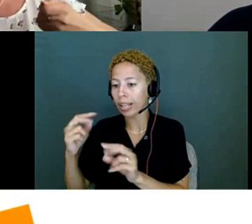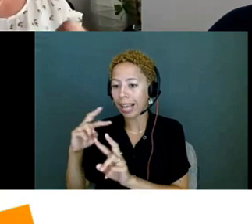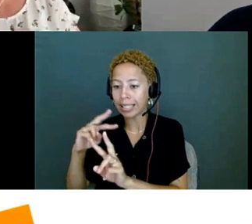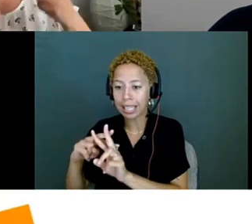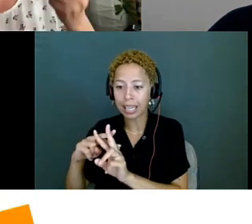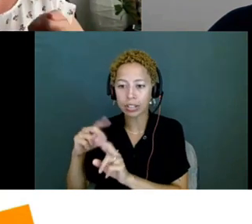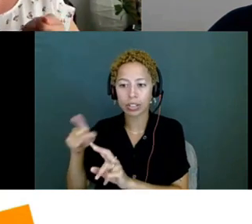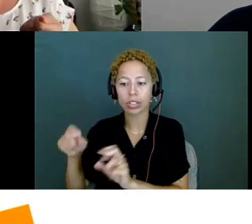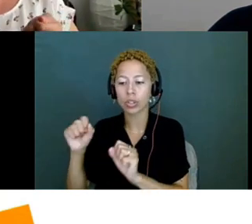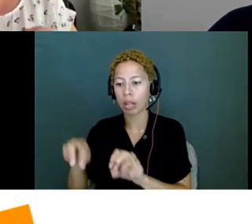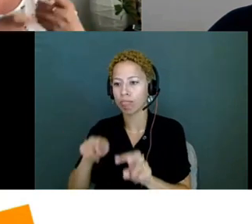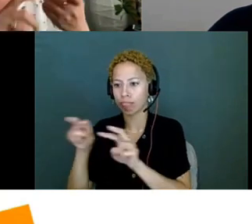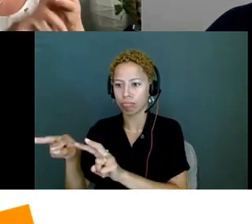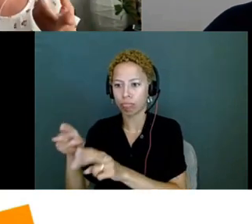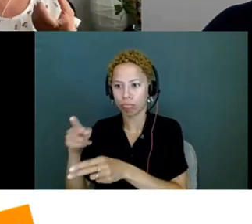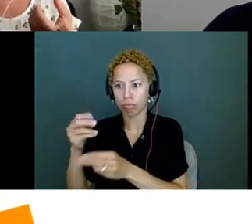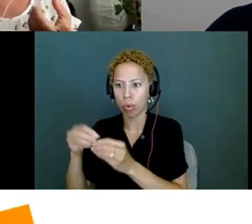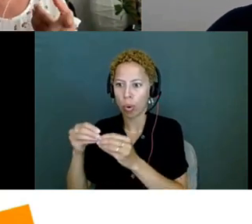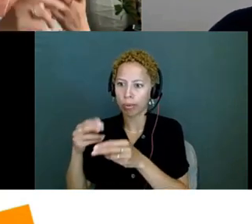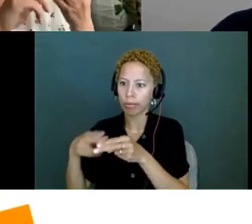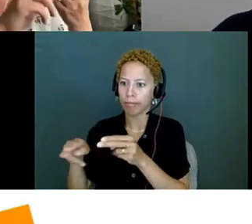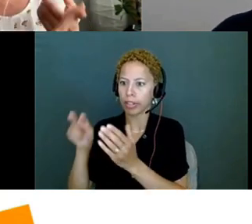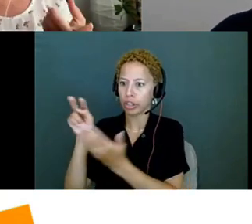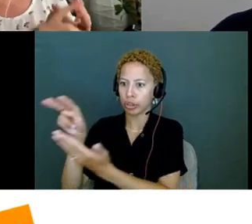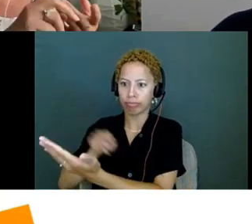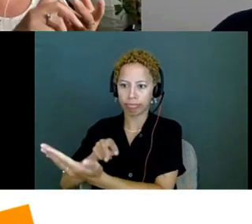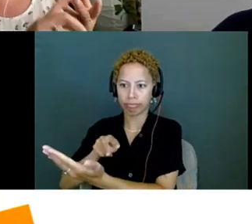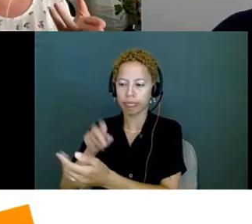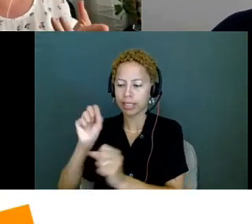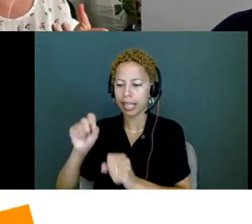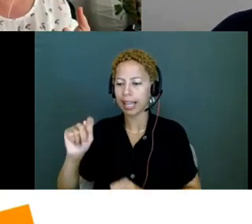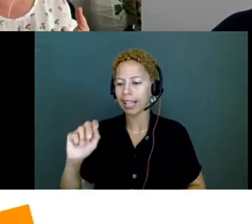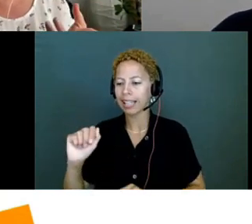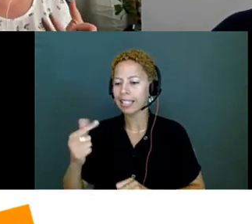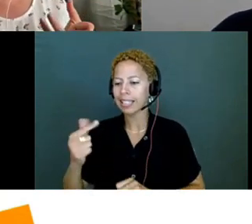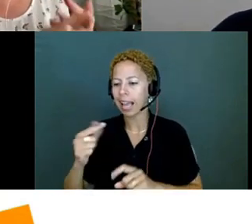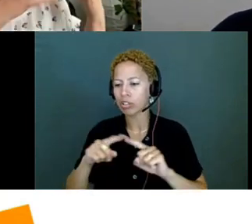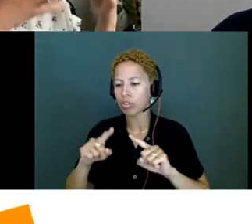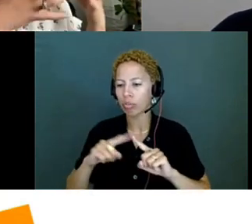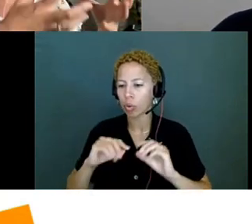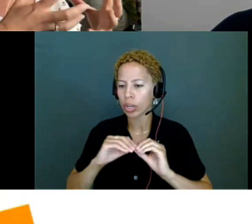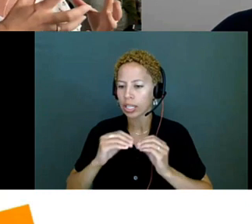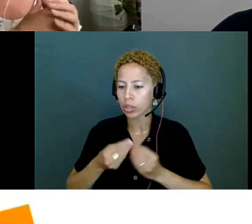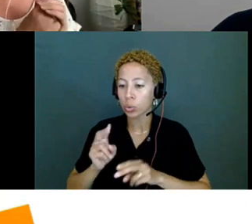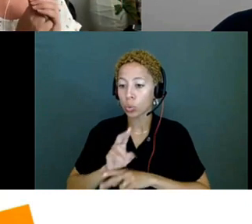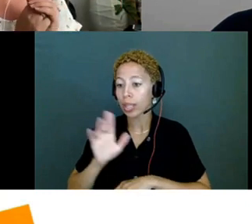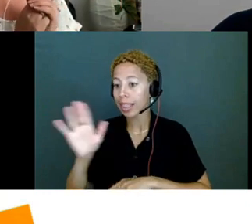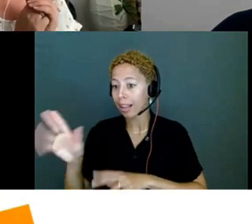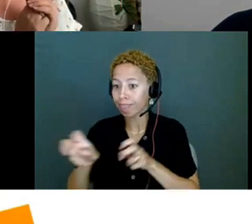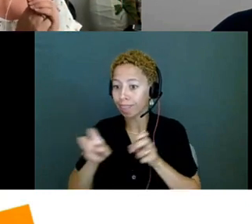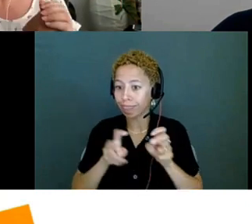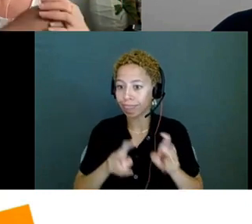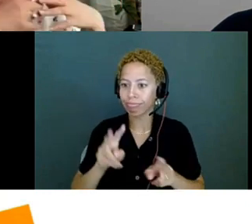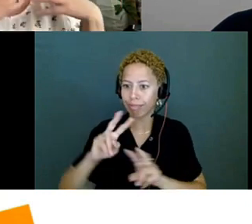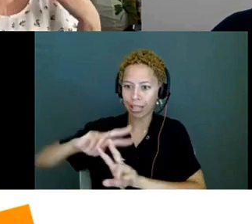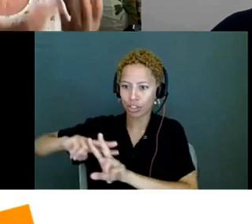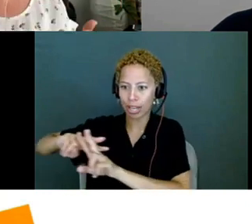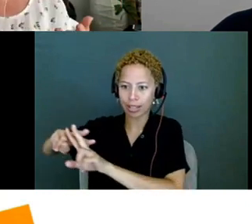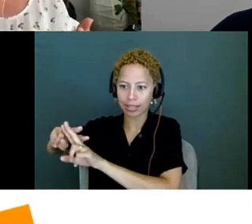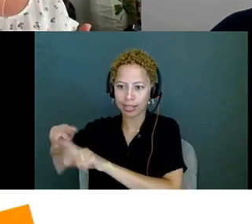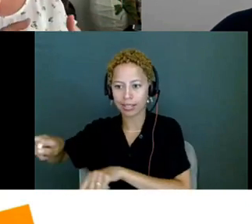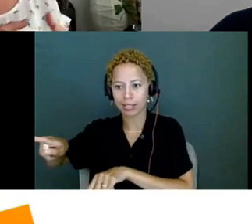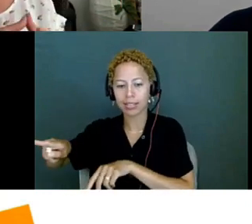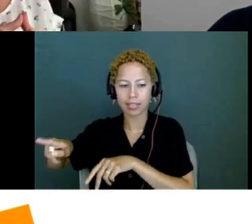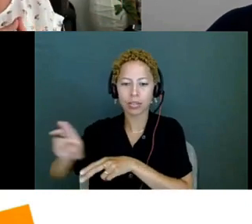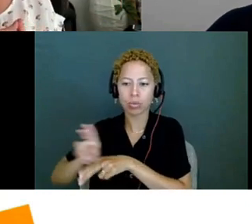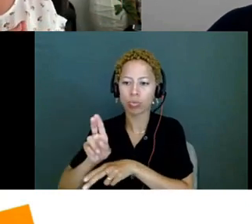shortcut for you to be able to tag different organizations or use the hashtags that are used within their community. So I hope